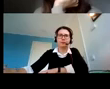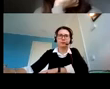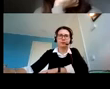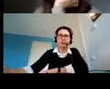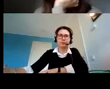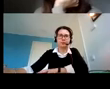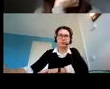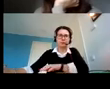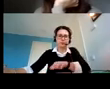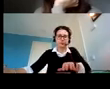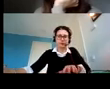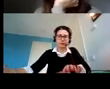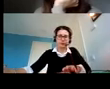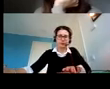more.